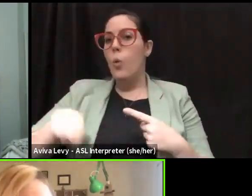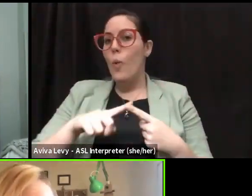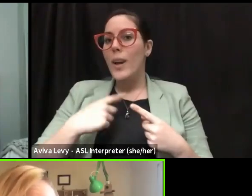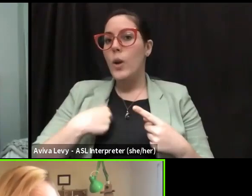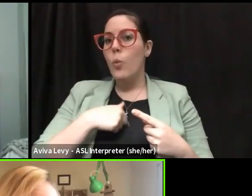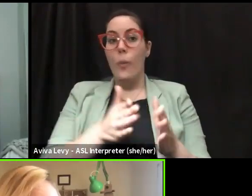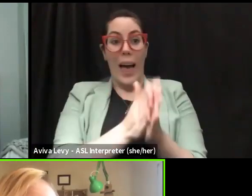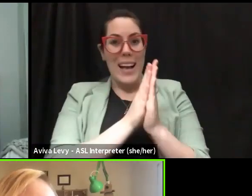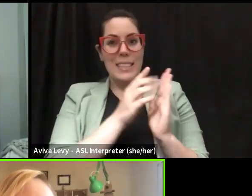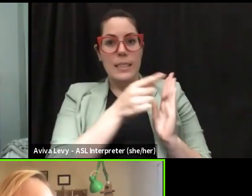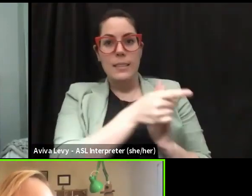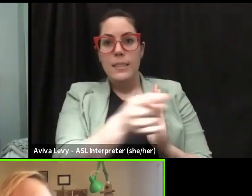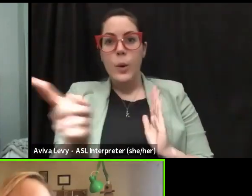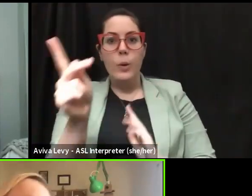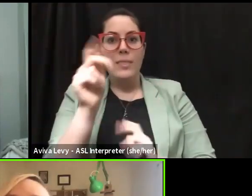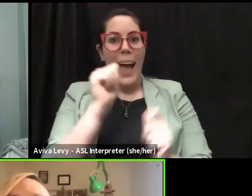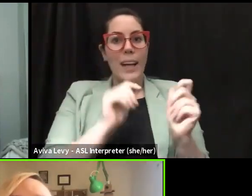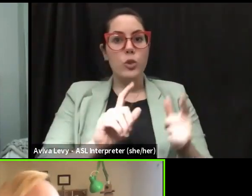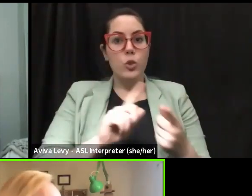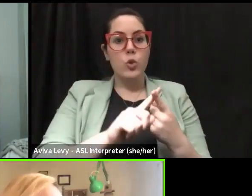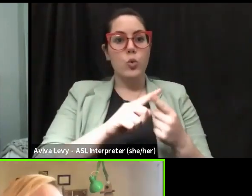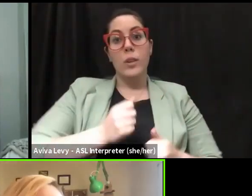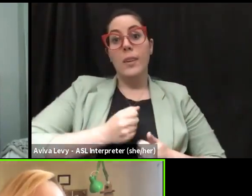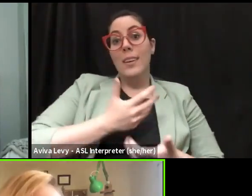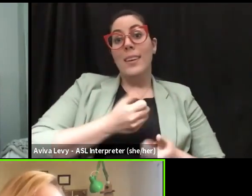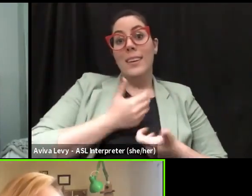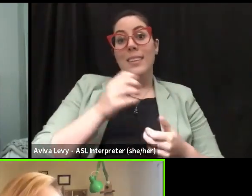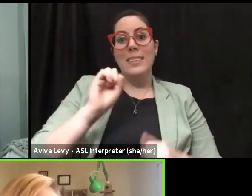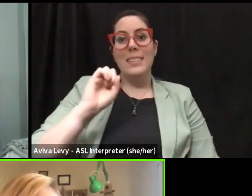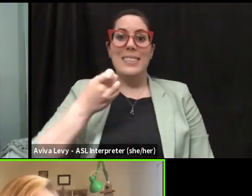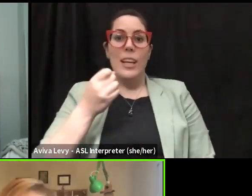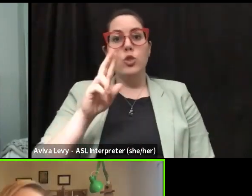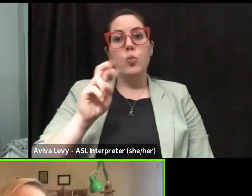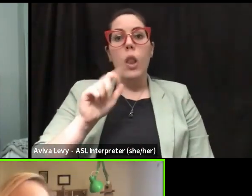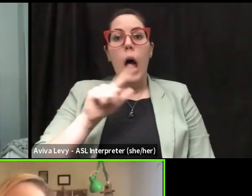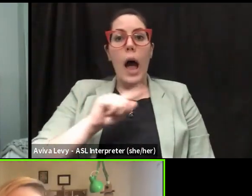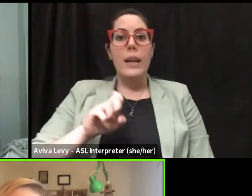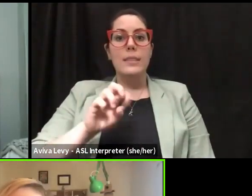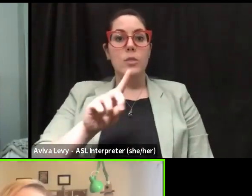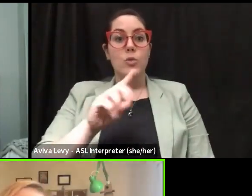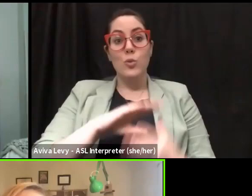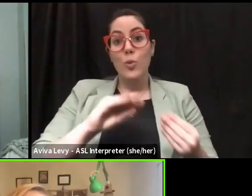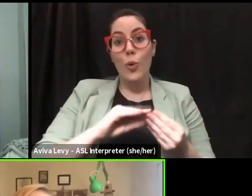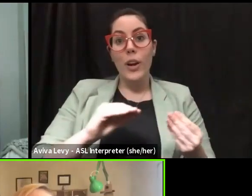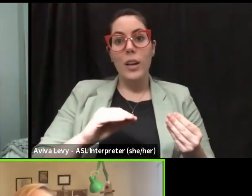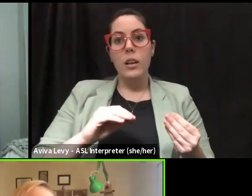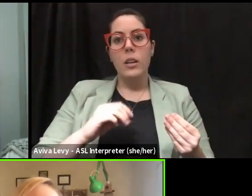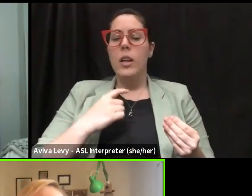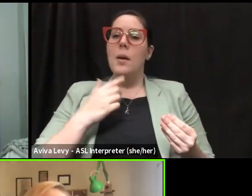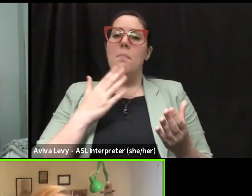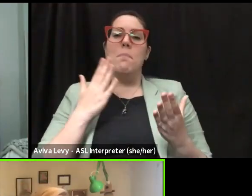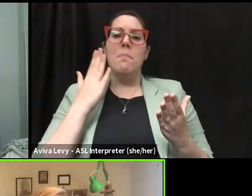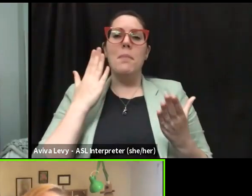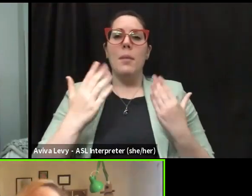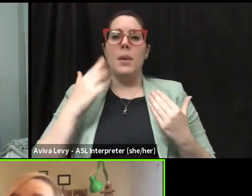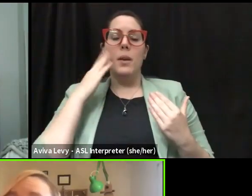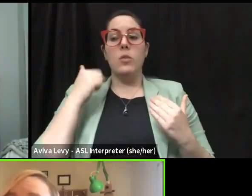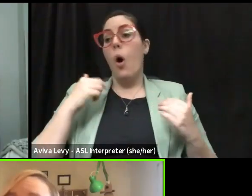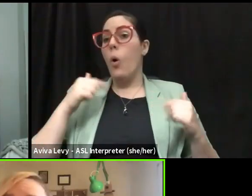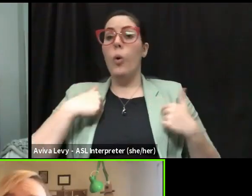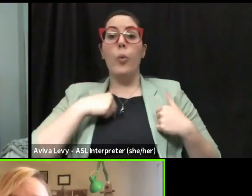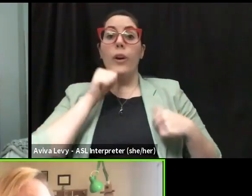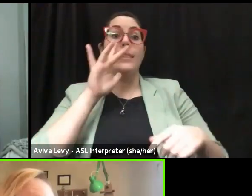tell sexualized stories and not assume just because they're not touching anyone else that consent is automatic. And because especially